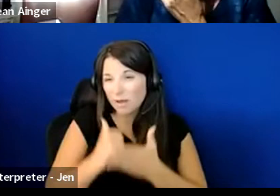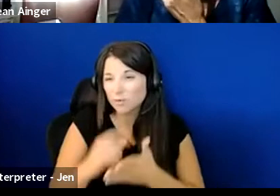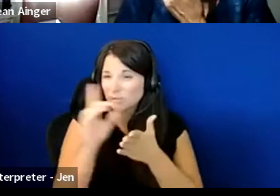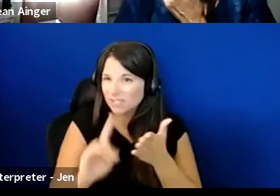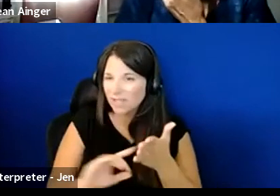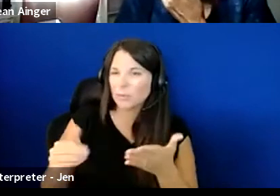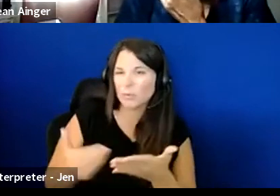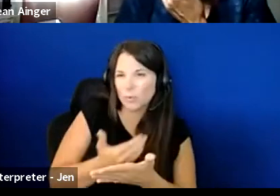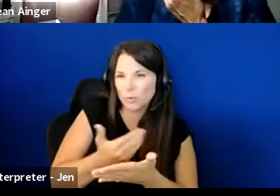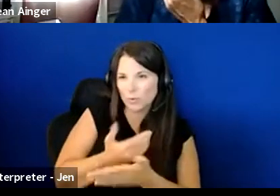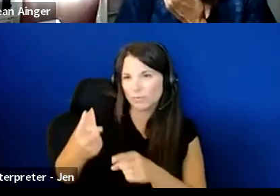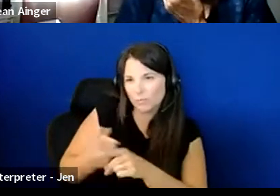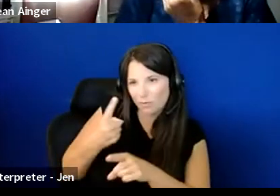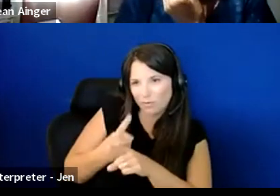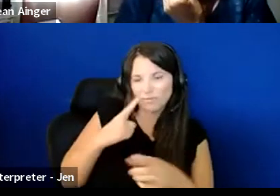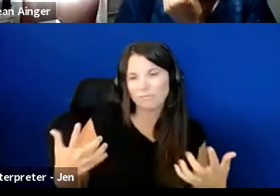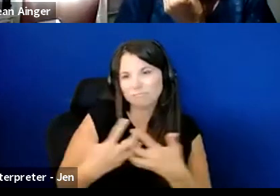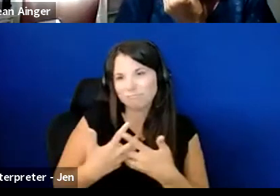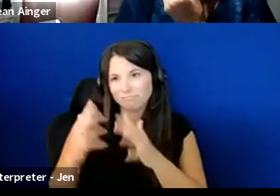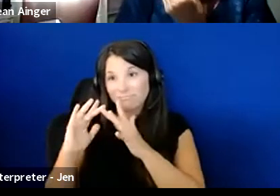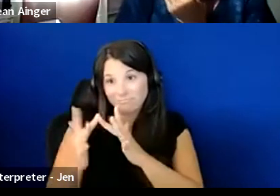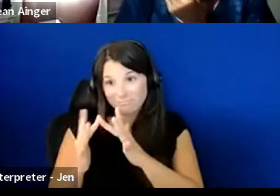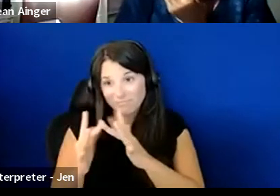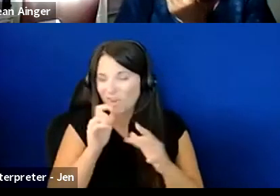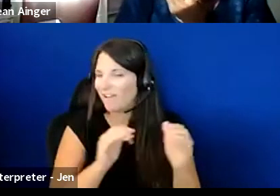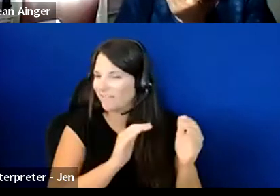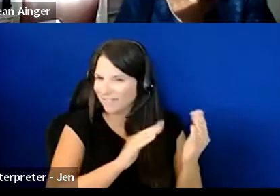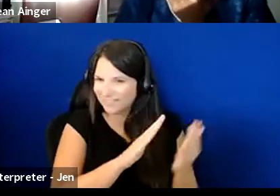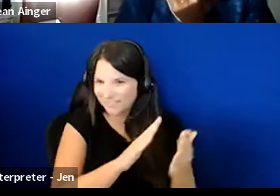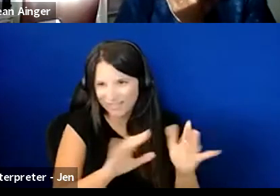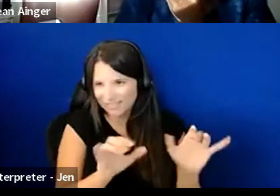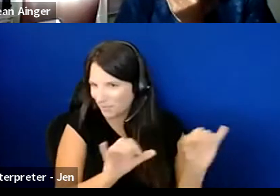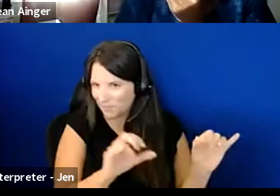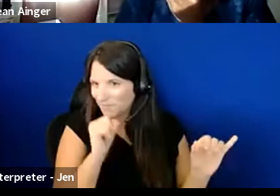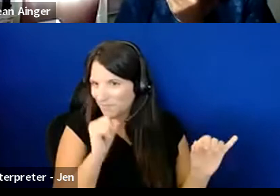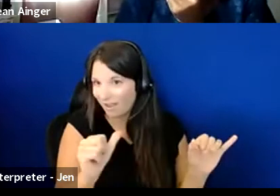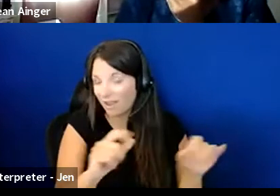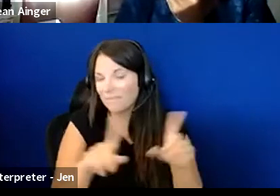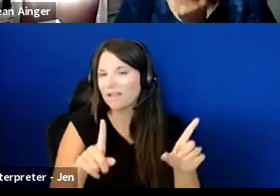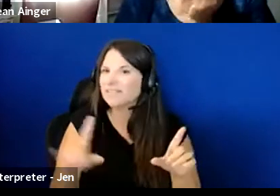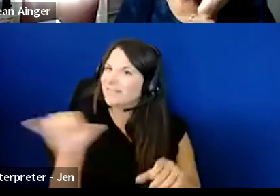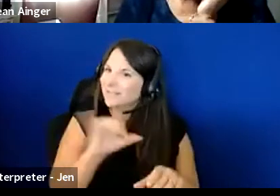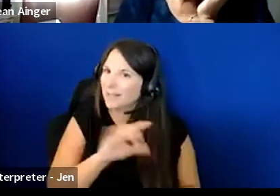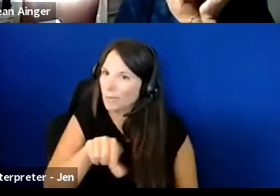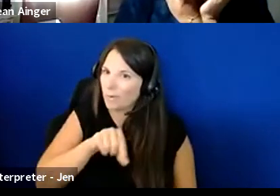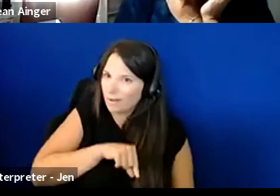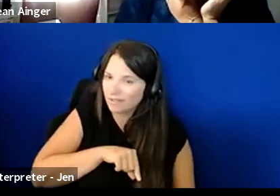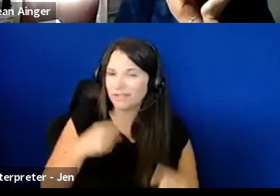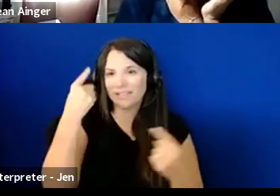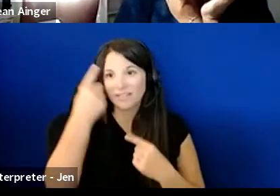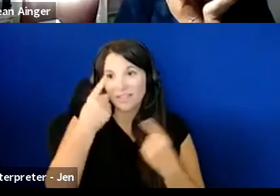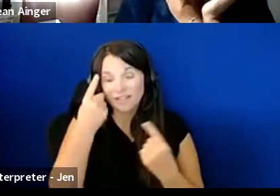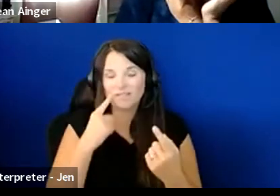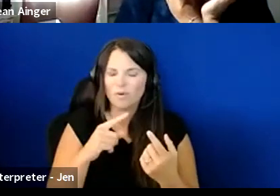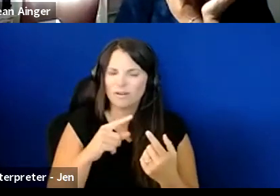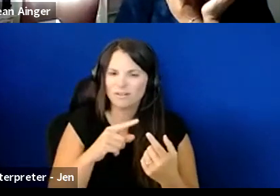not my face-to-face, but as with the same quality, but completely different assignments, and rethinking on grading